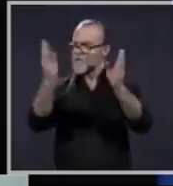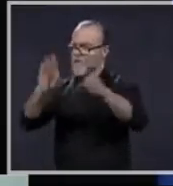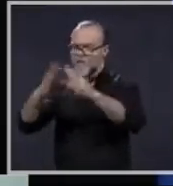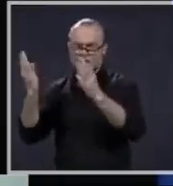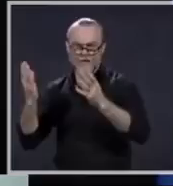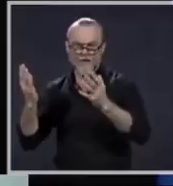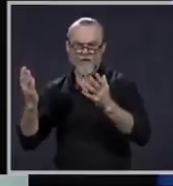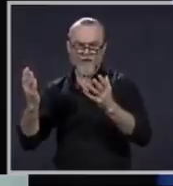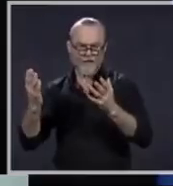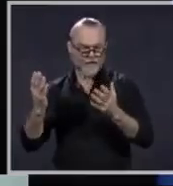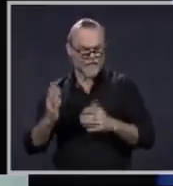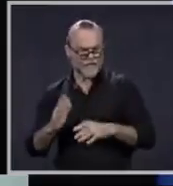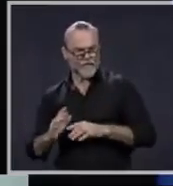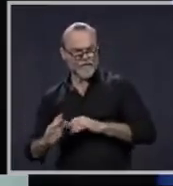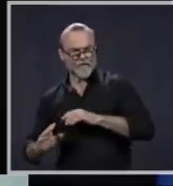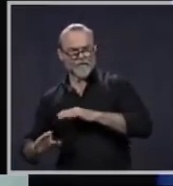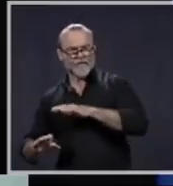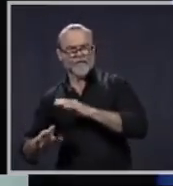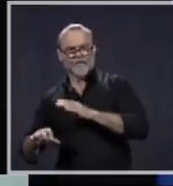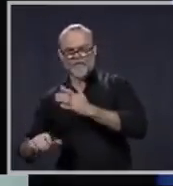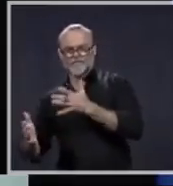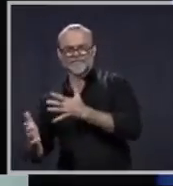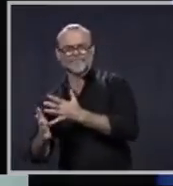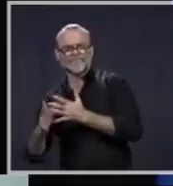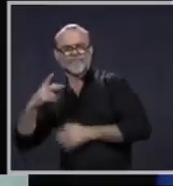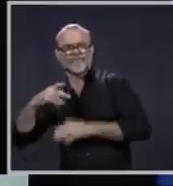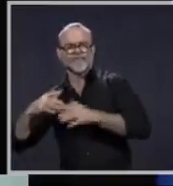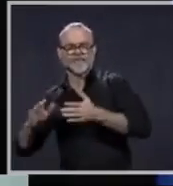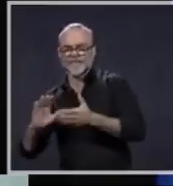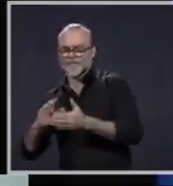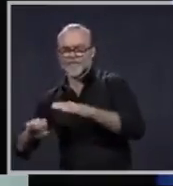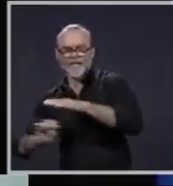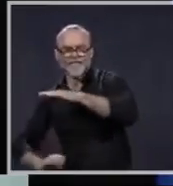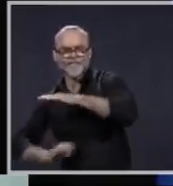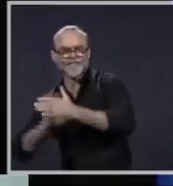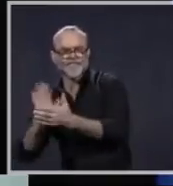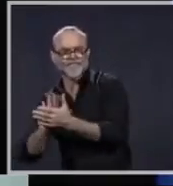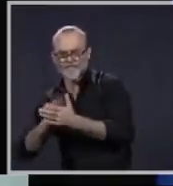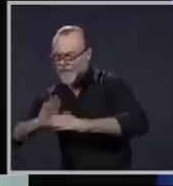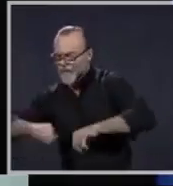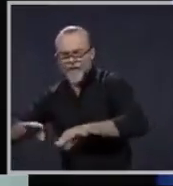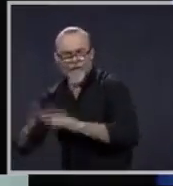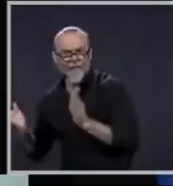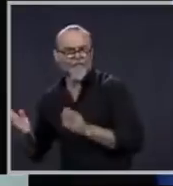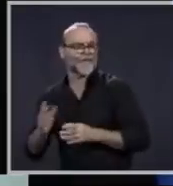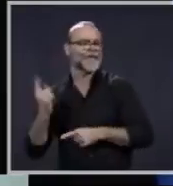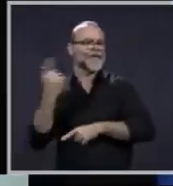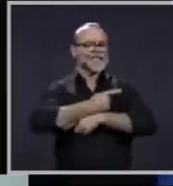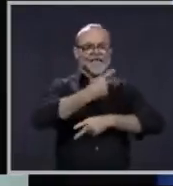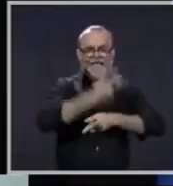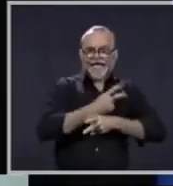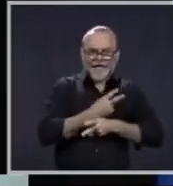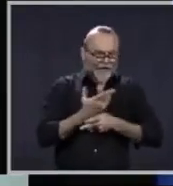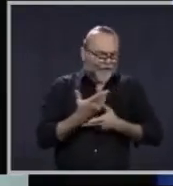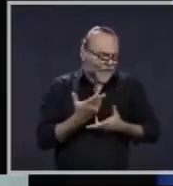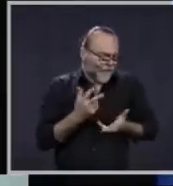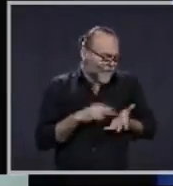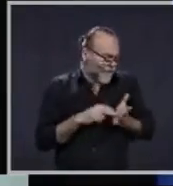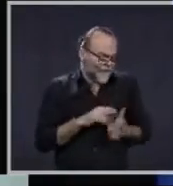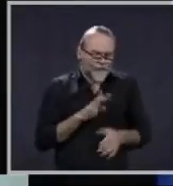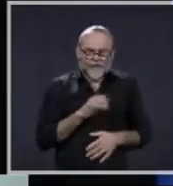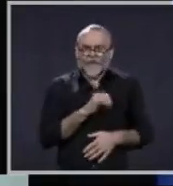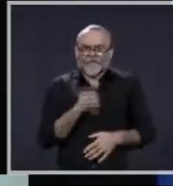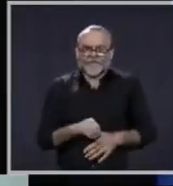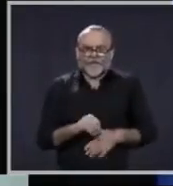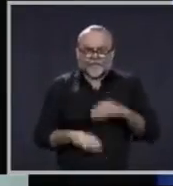but we have to be careful. We have to be careful. We are opening the retail business next week. We